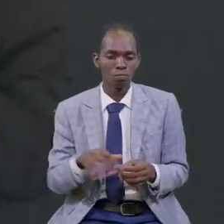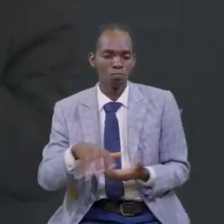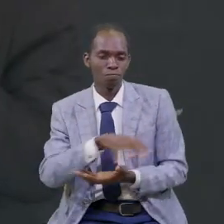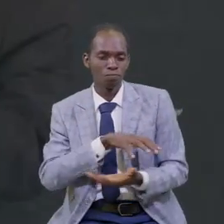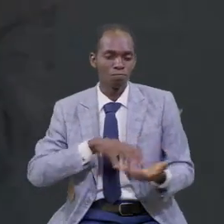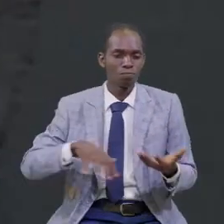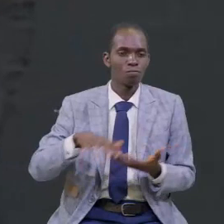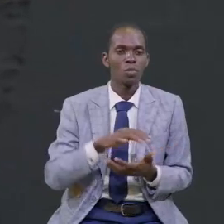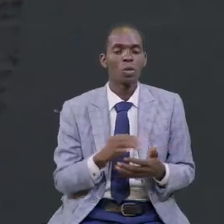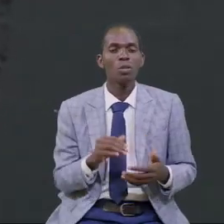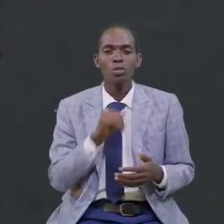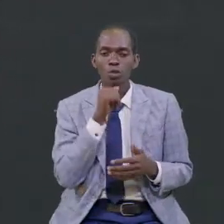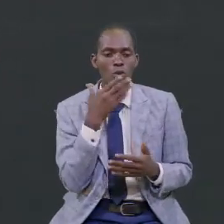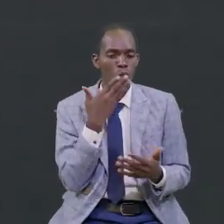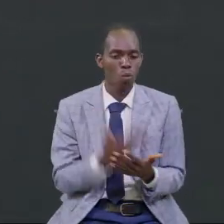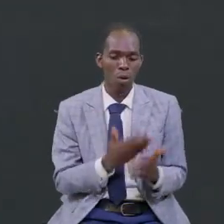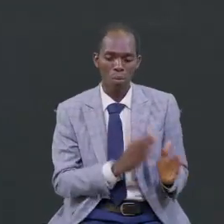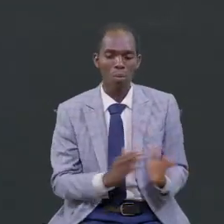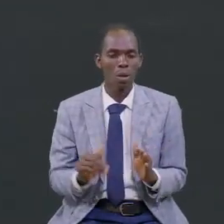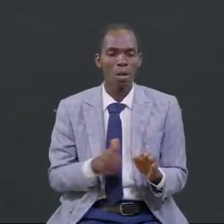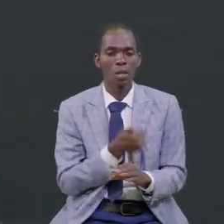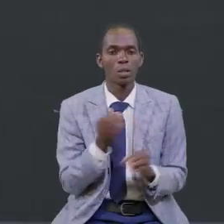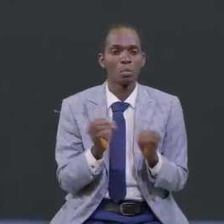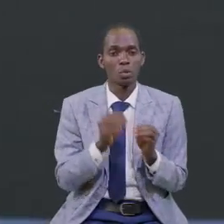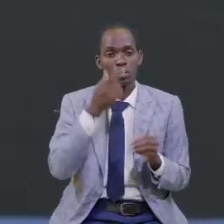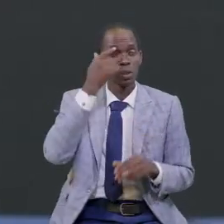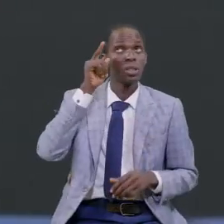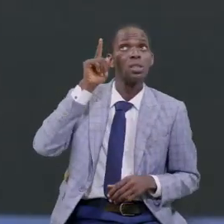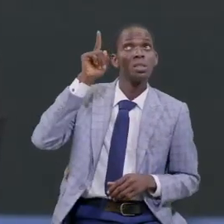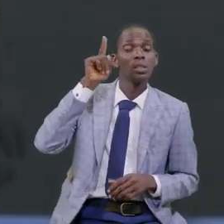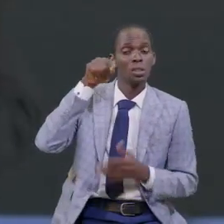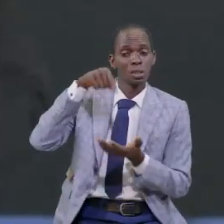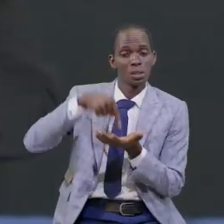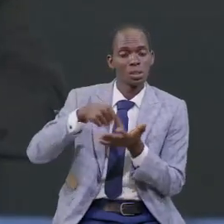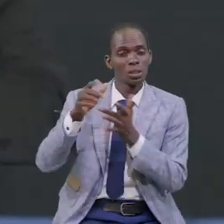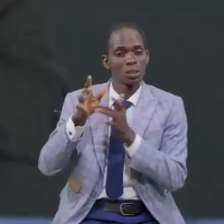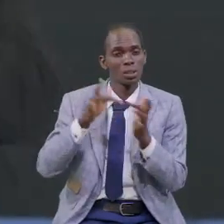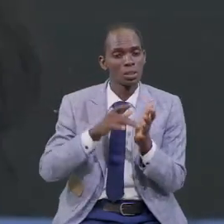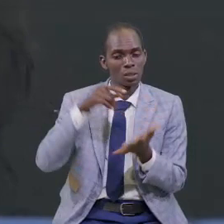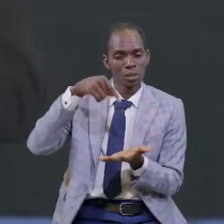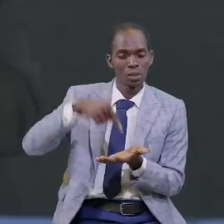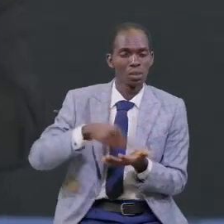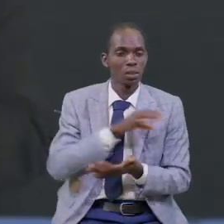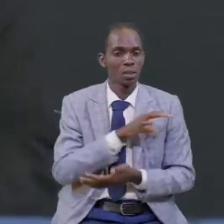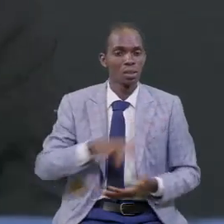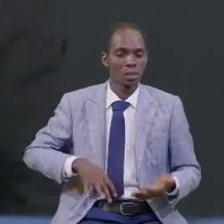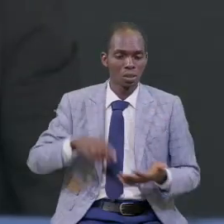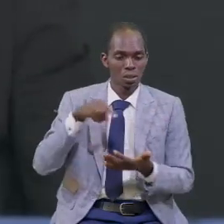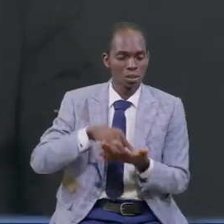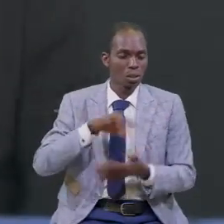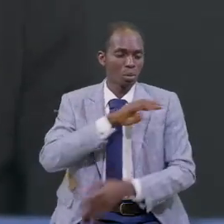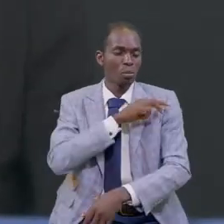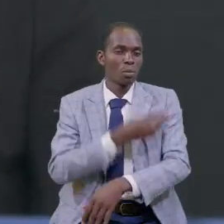he, this Christ, this Jesus, this mighty God, brings order. It says,